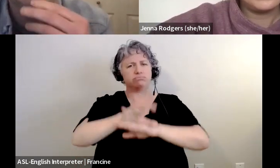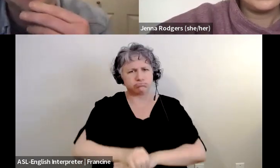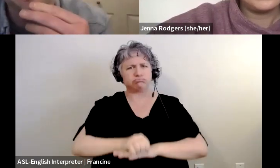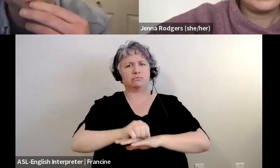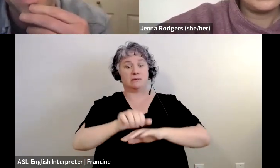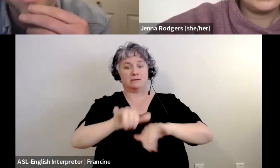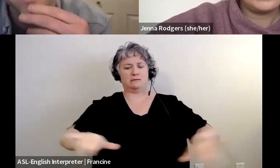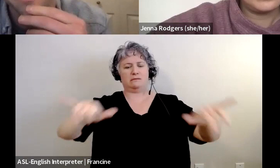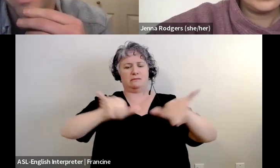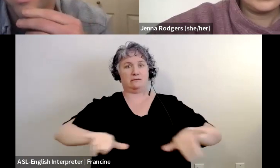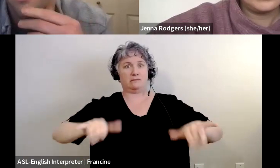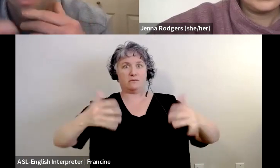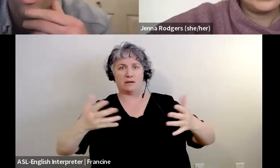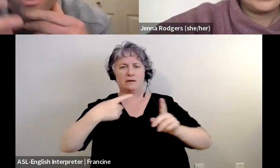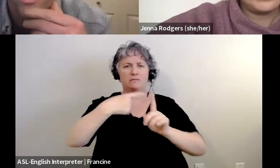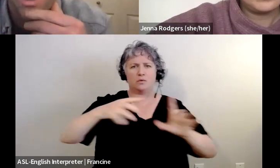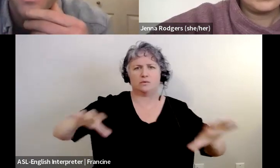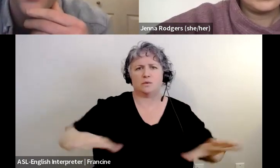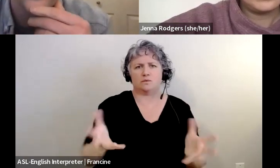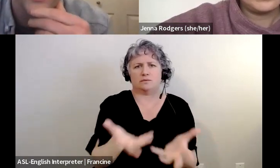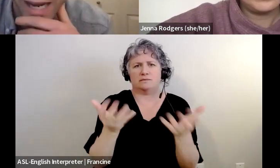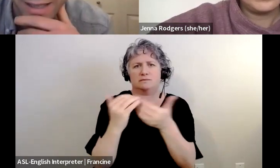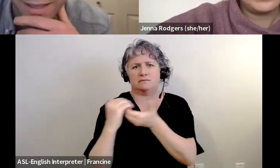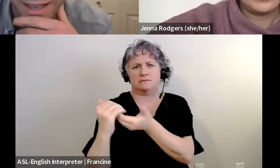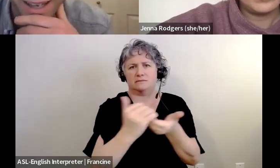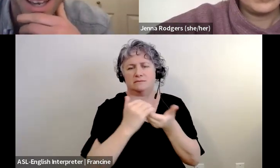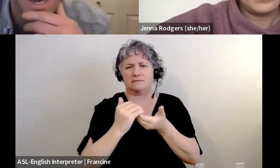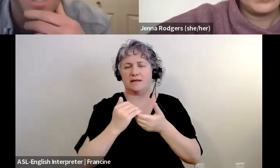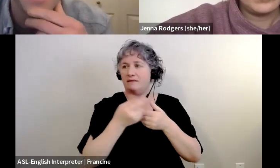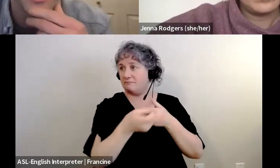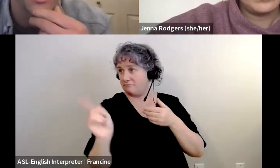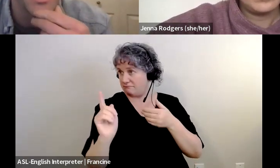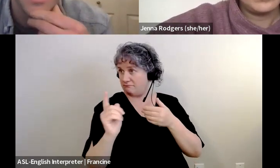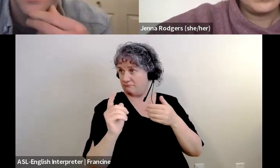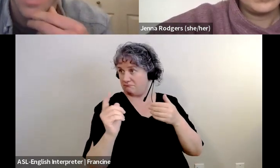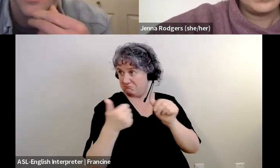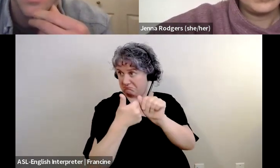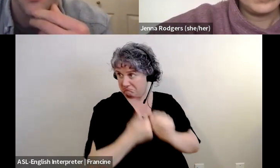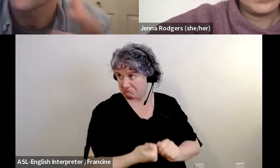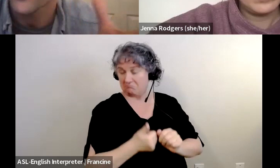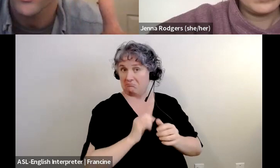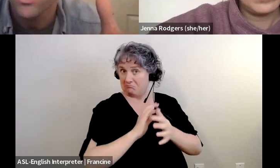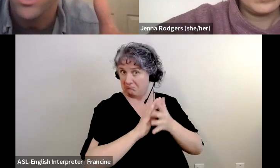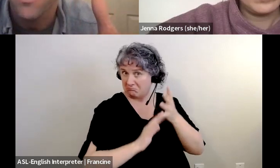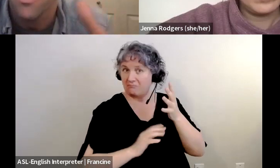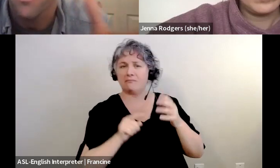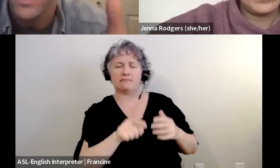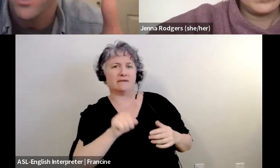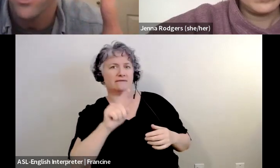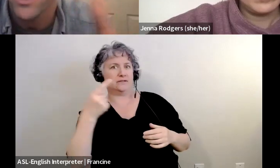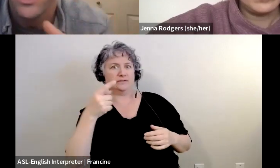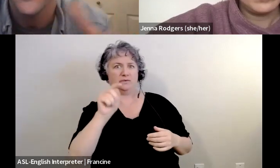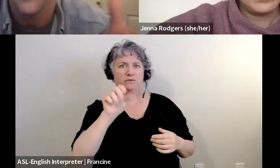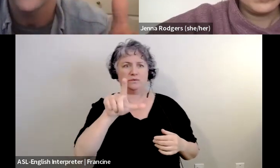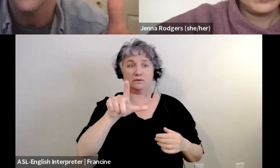makes people more likely to step in to support the norms that you create. So a lot of these, again, this will be the first tool of